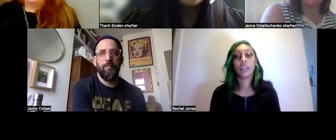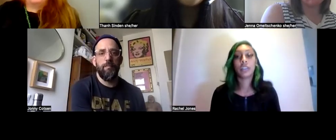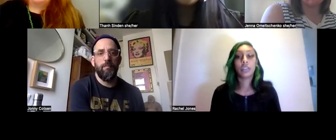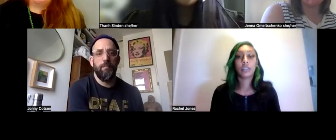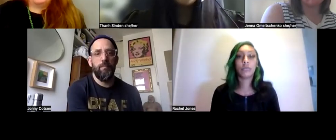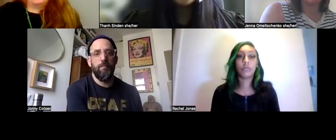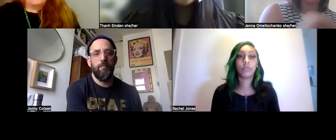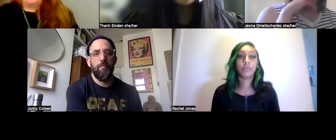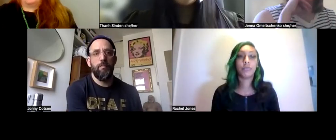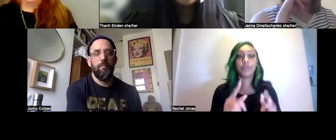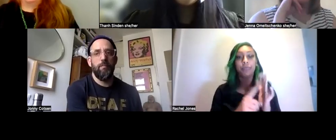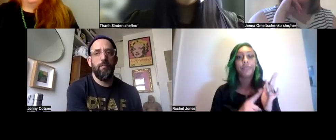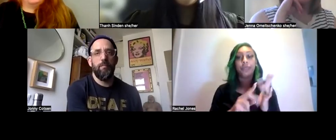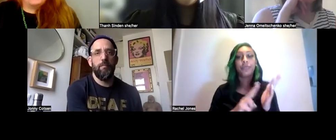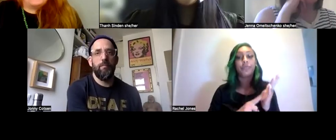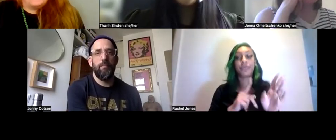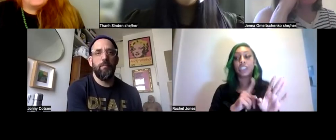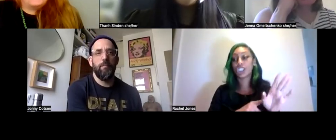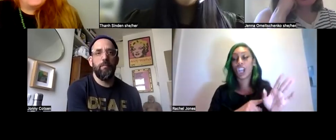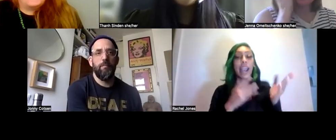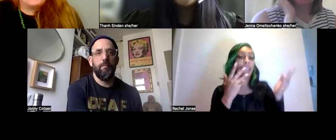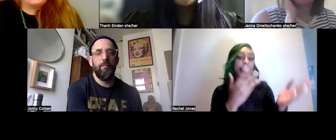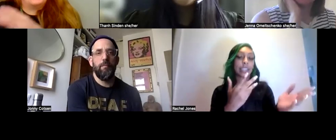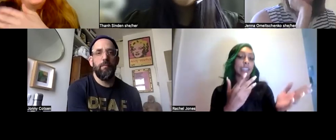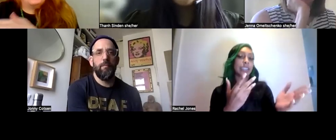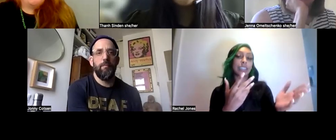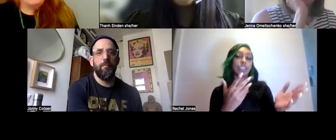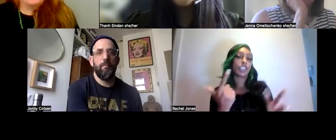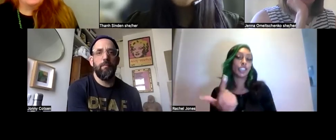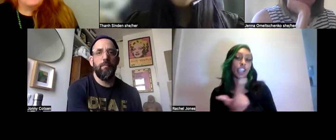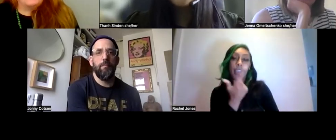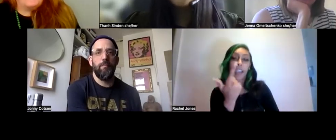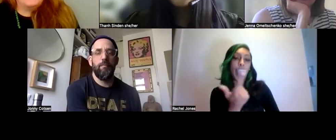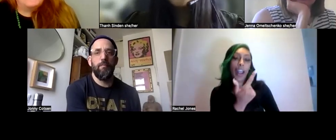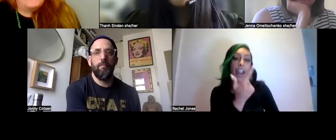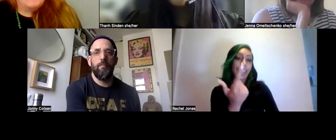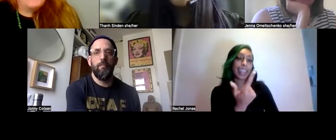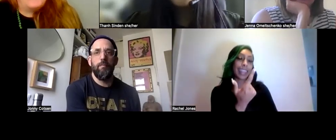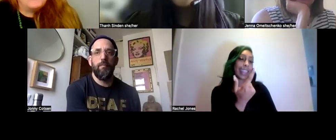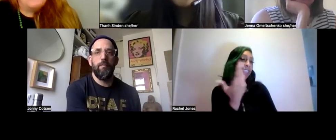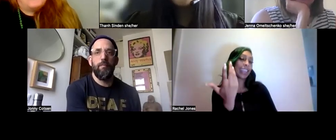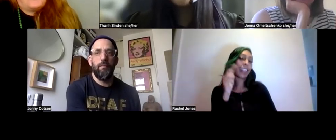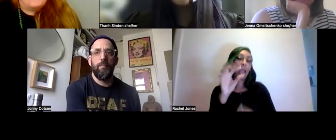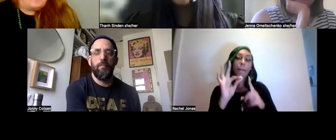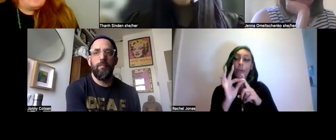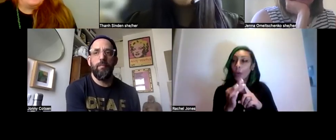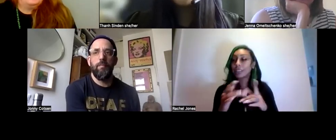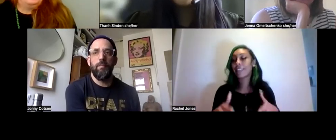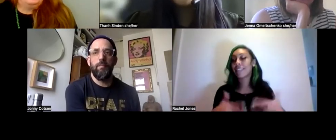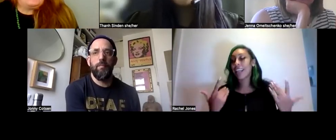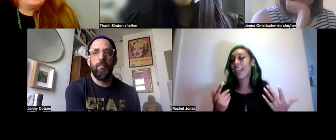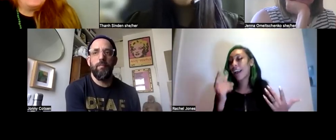Jonny, what would be you've already demonstrated, the kind of journey you've been on, I suppose, and got to that point where you feel like you